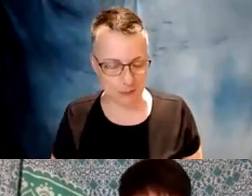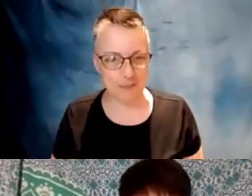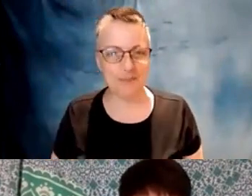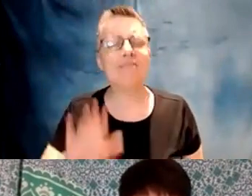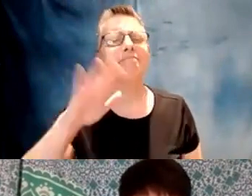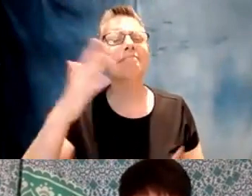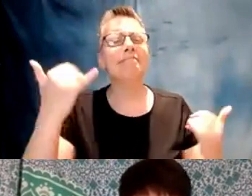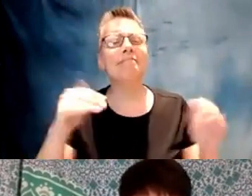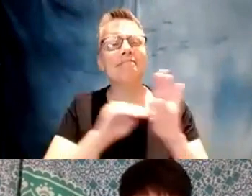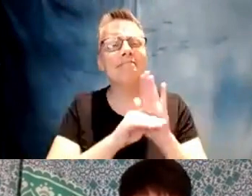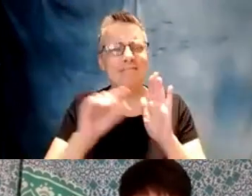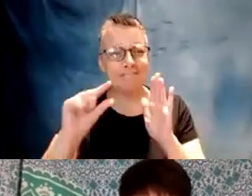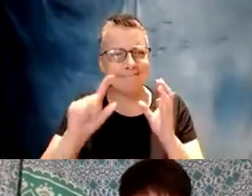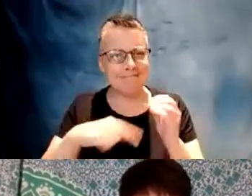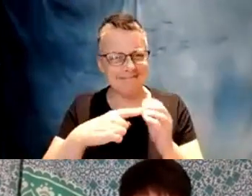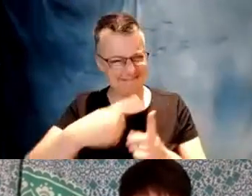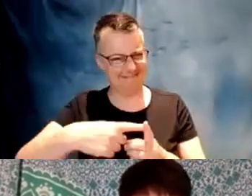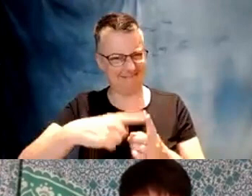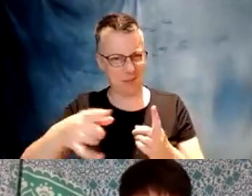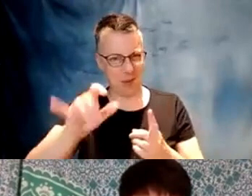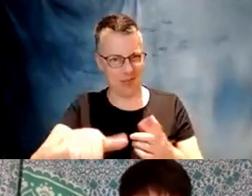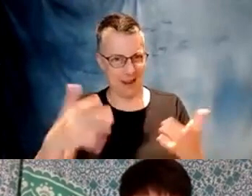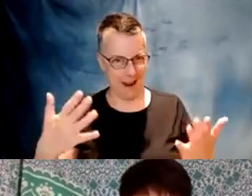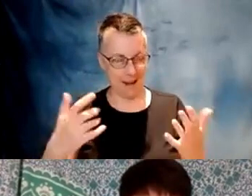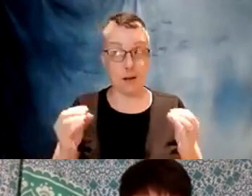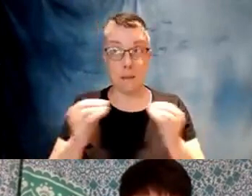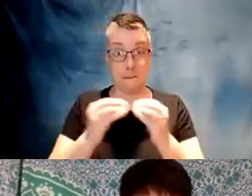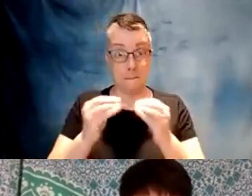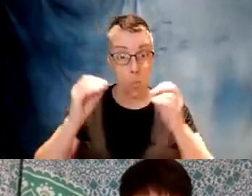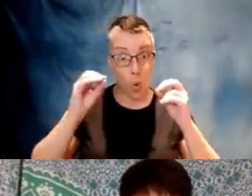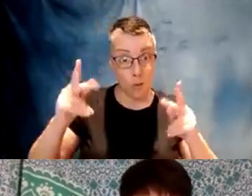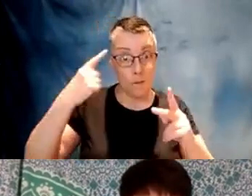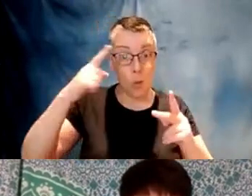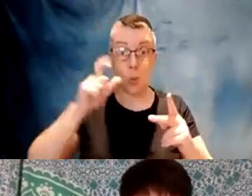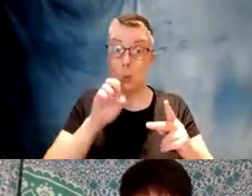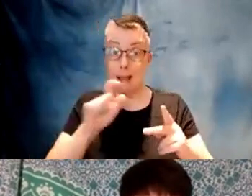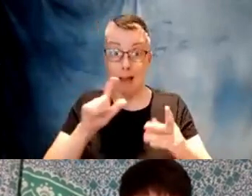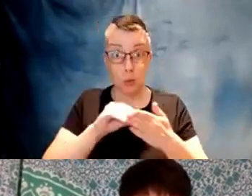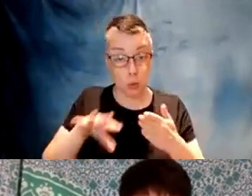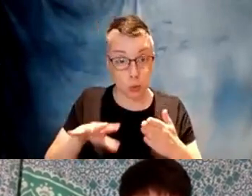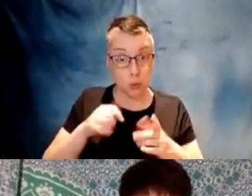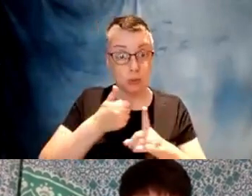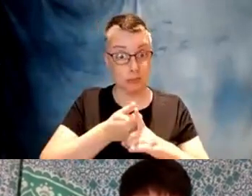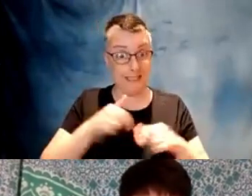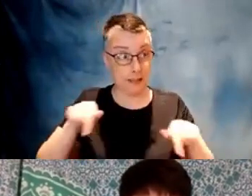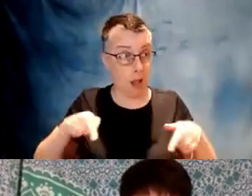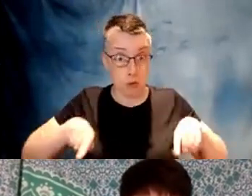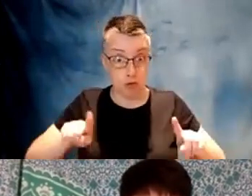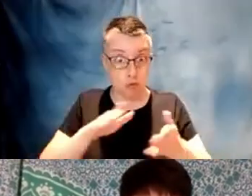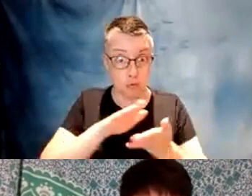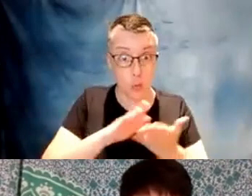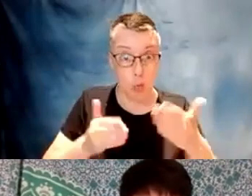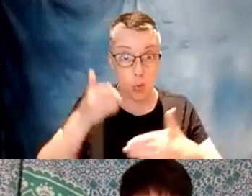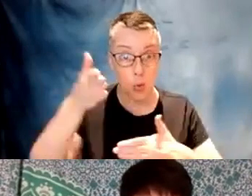Let's talk a little bit about that. As additional opportunities for ELs, if working with